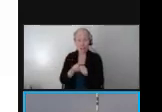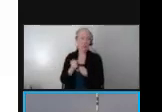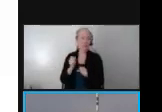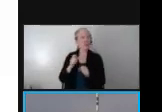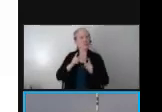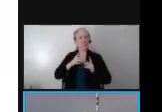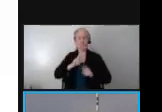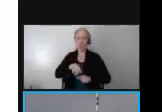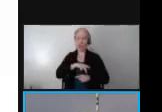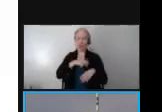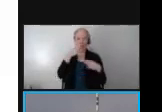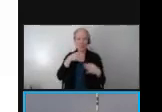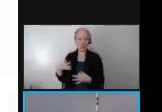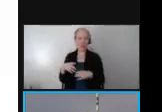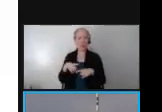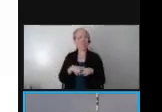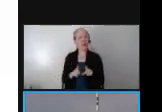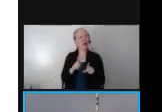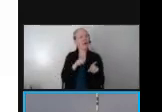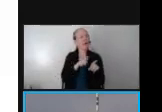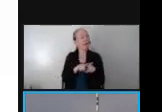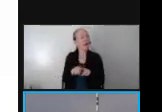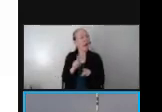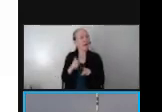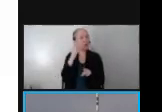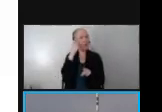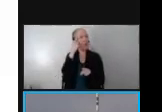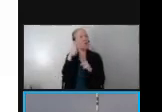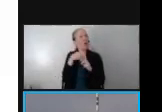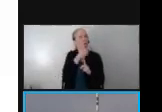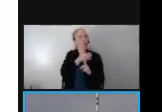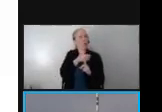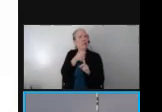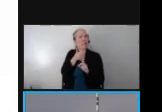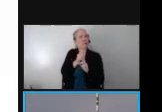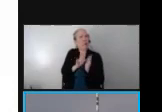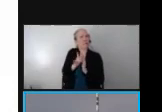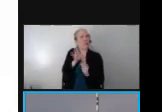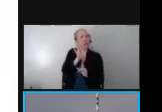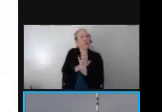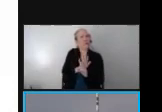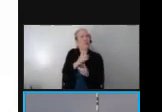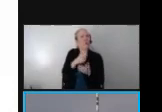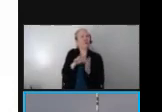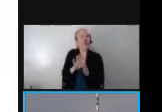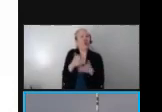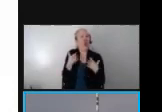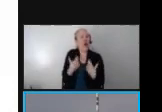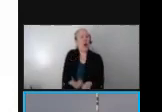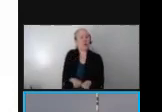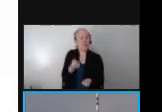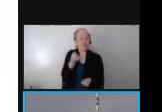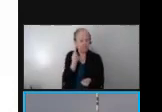though, you look at the individual health of the woman astronaut. And with the new DVT risk that Dr.